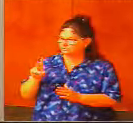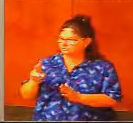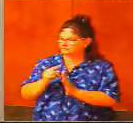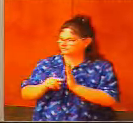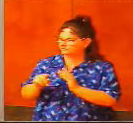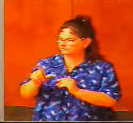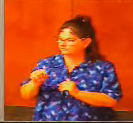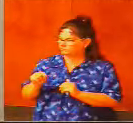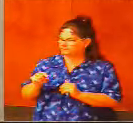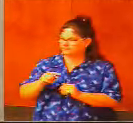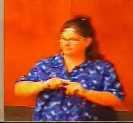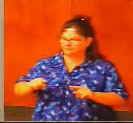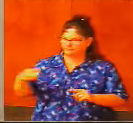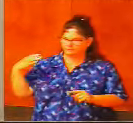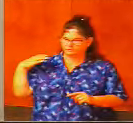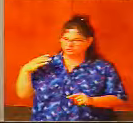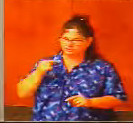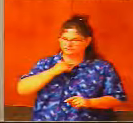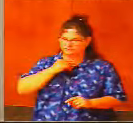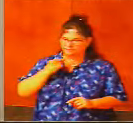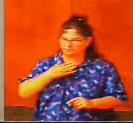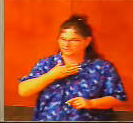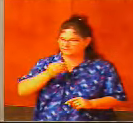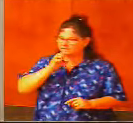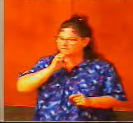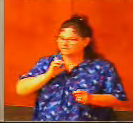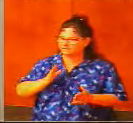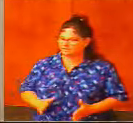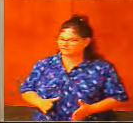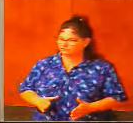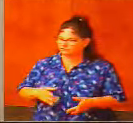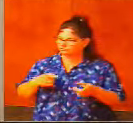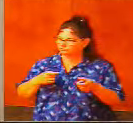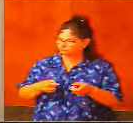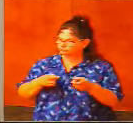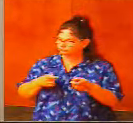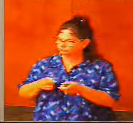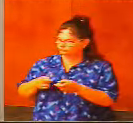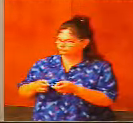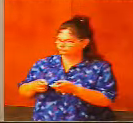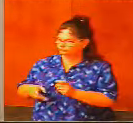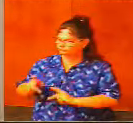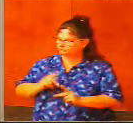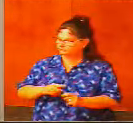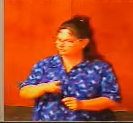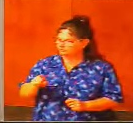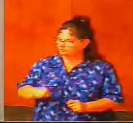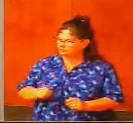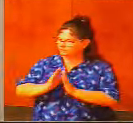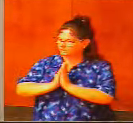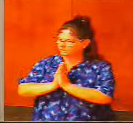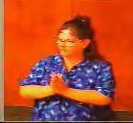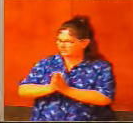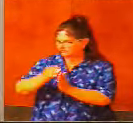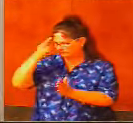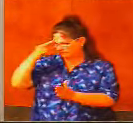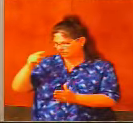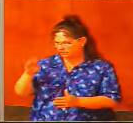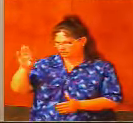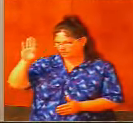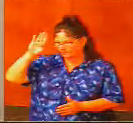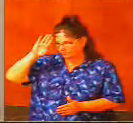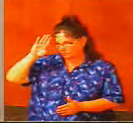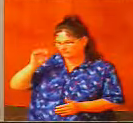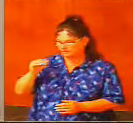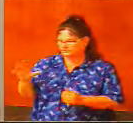chief priests and the elders persuaded the multitudes that they should ask for Barabbas